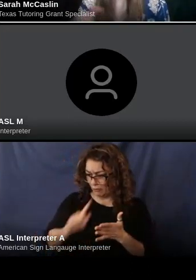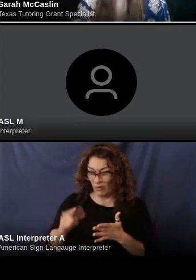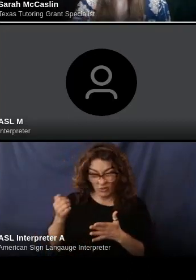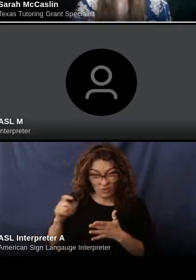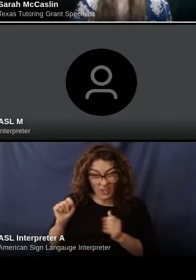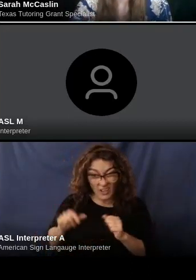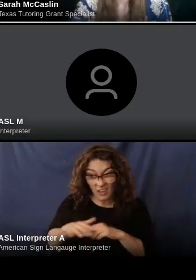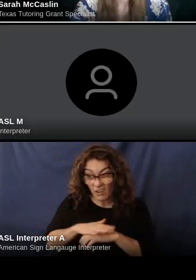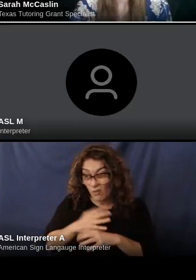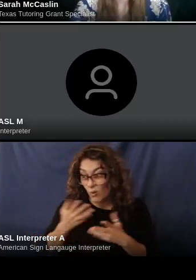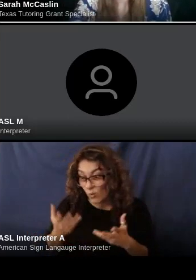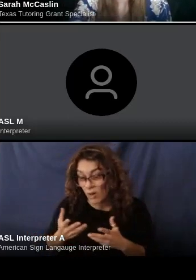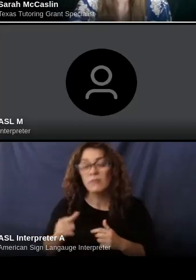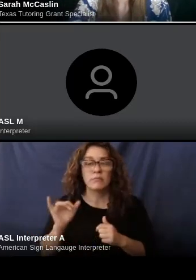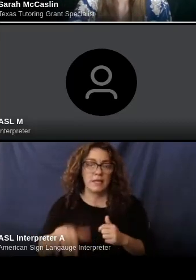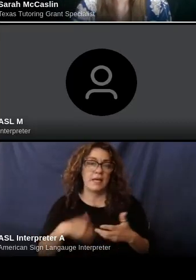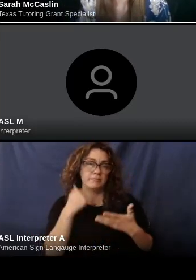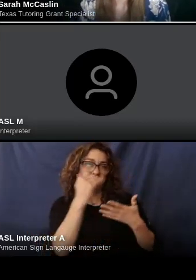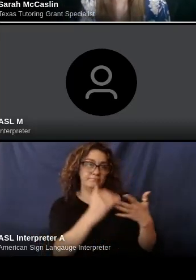your district.